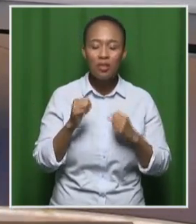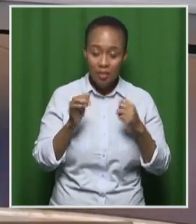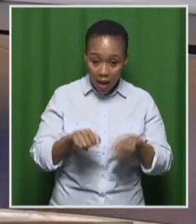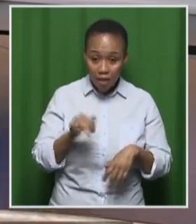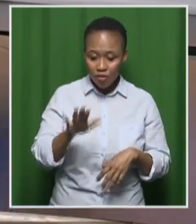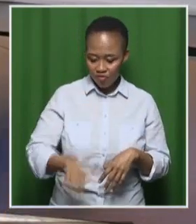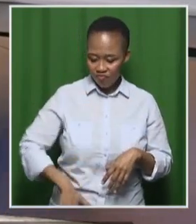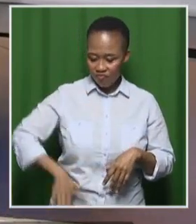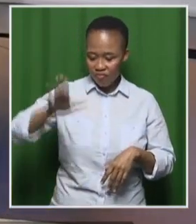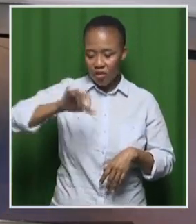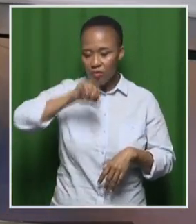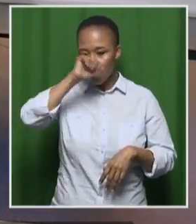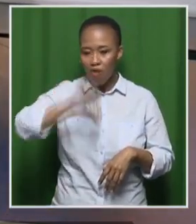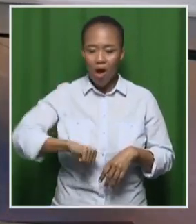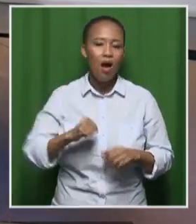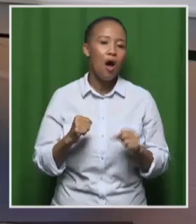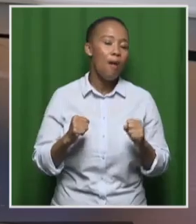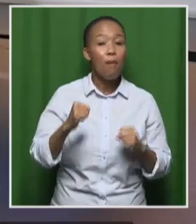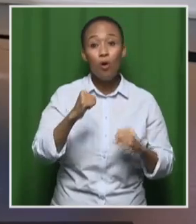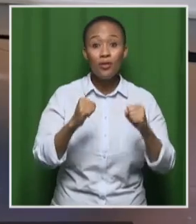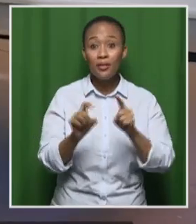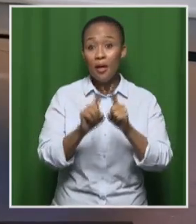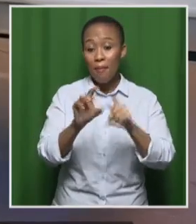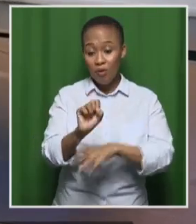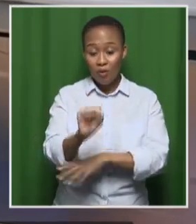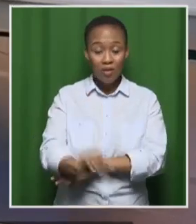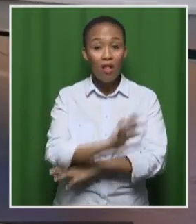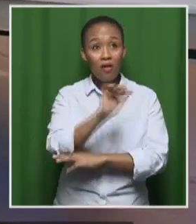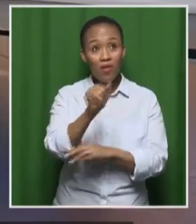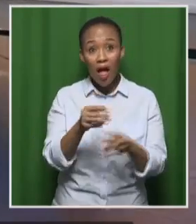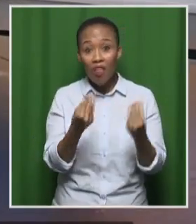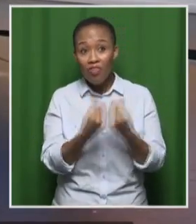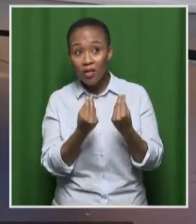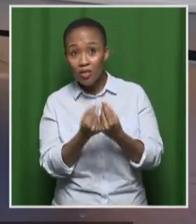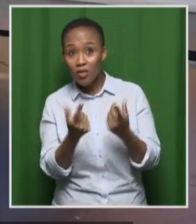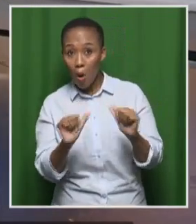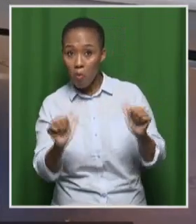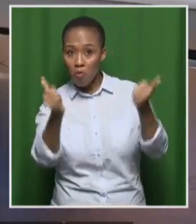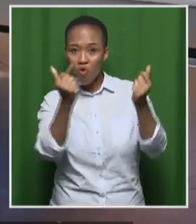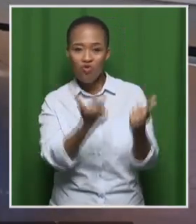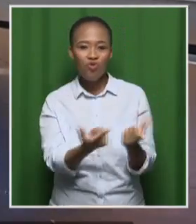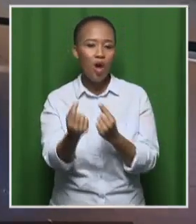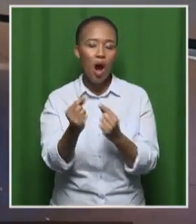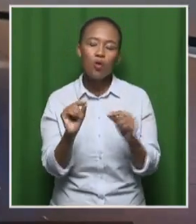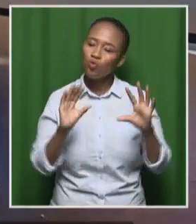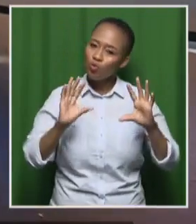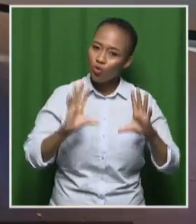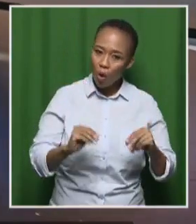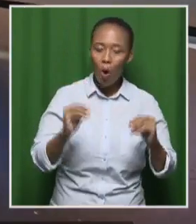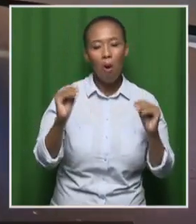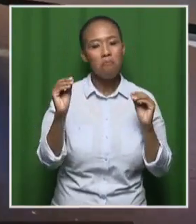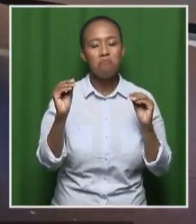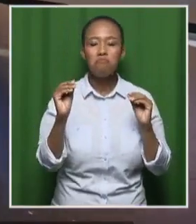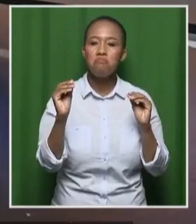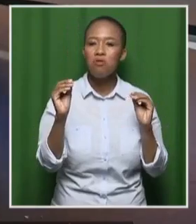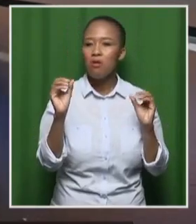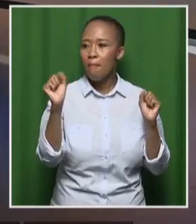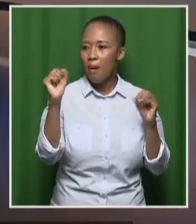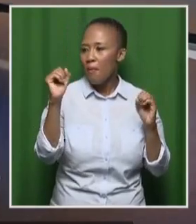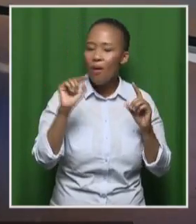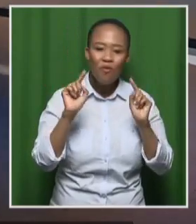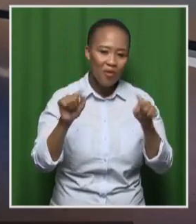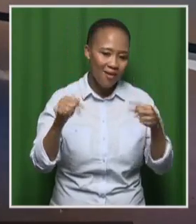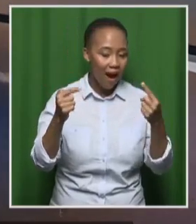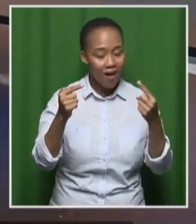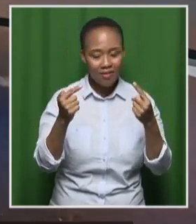you've done for the sport of boxing in this country, I don't think we can ever speak about and complete in a 10-minute interview. So